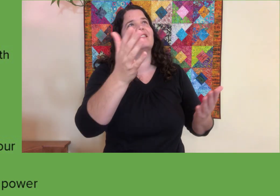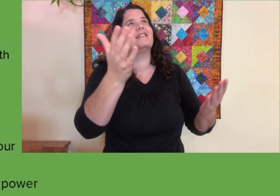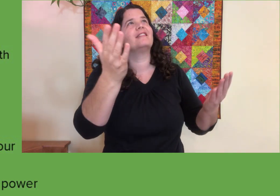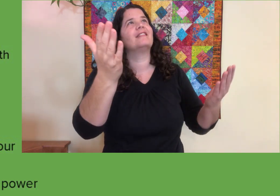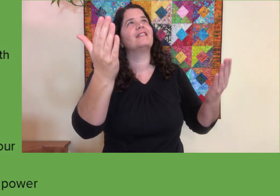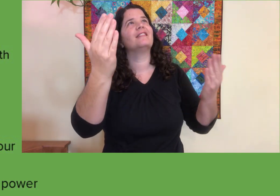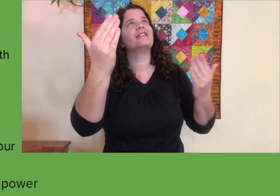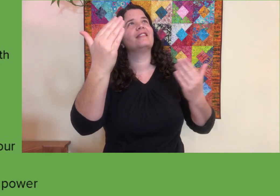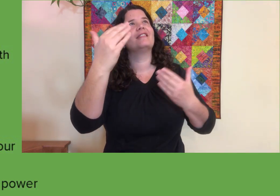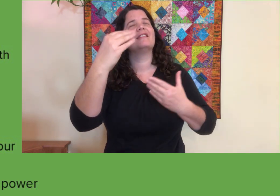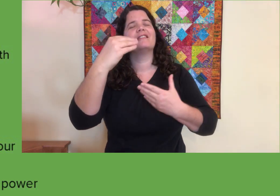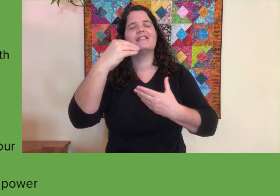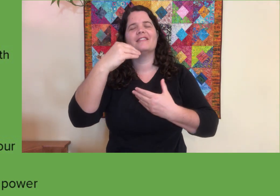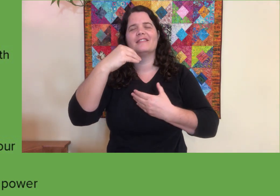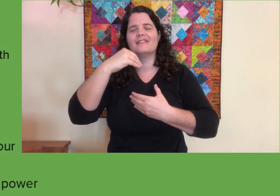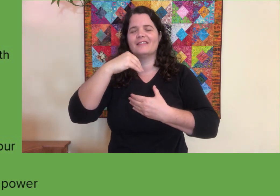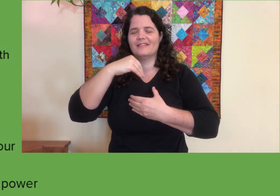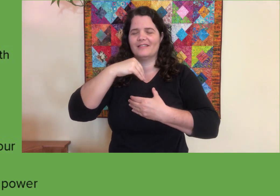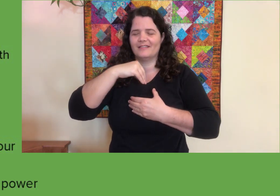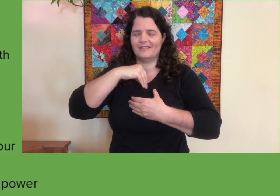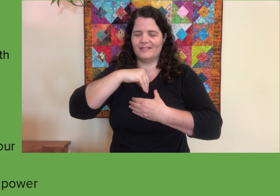Spirit, draw